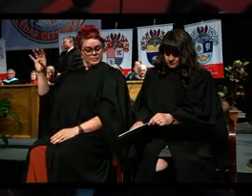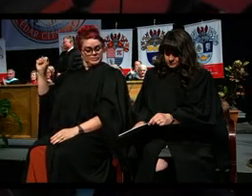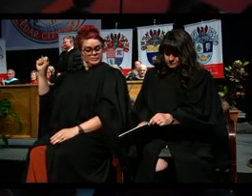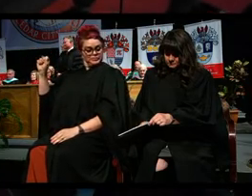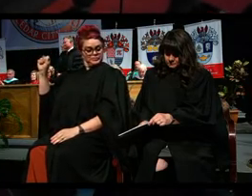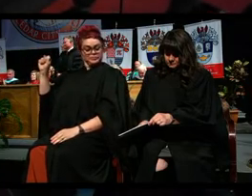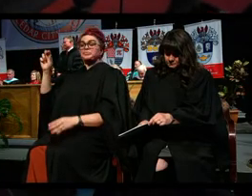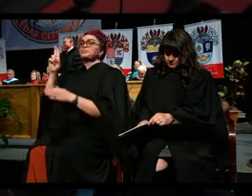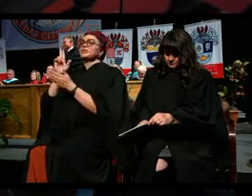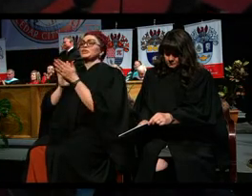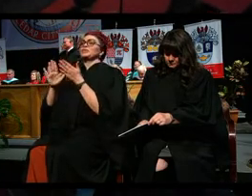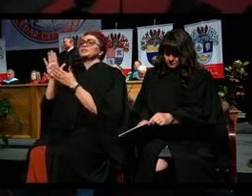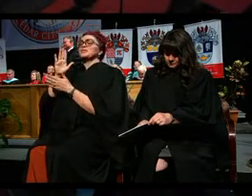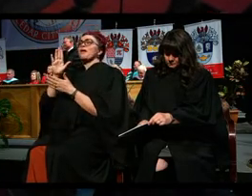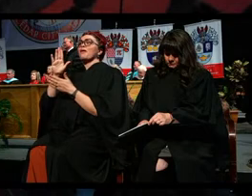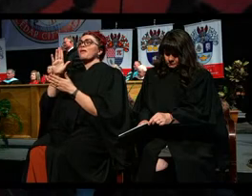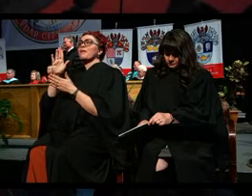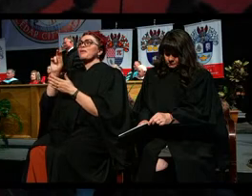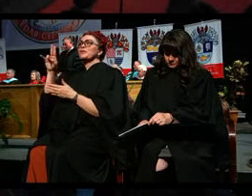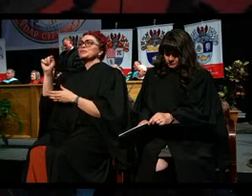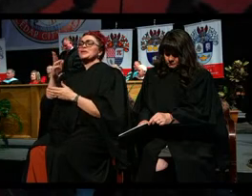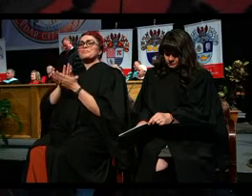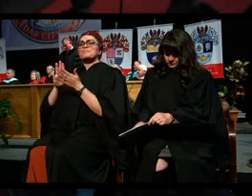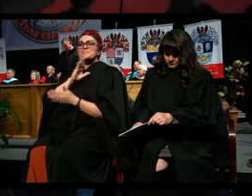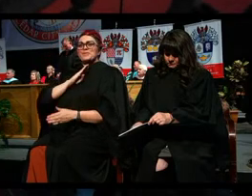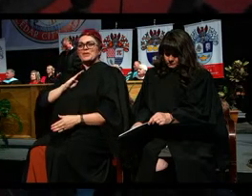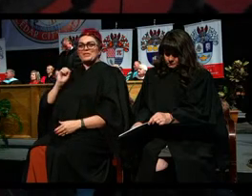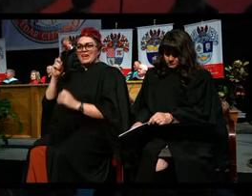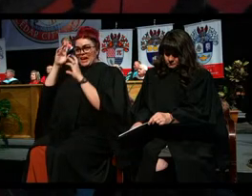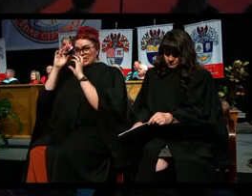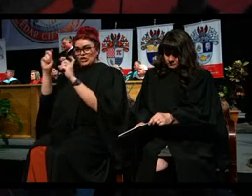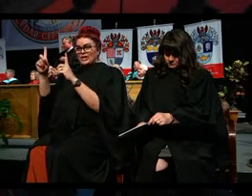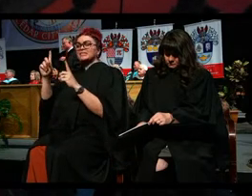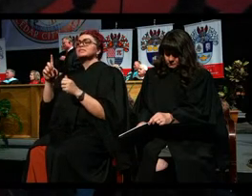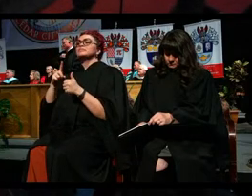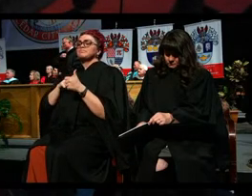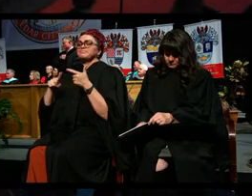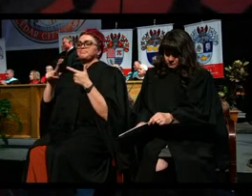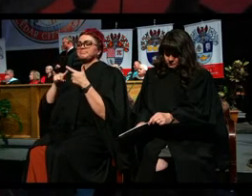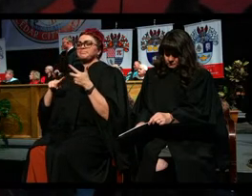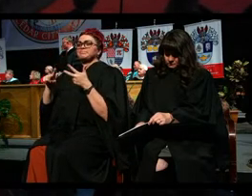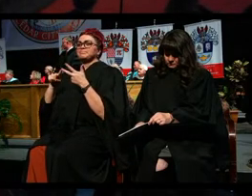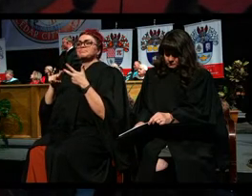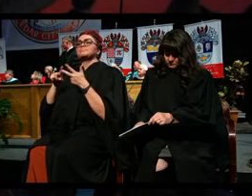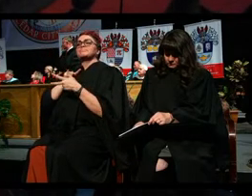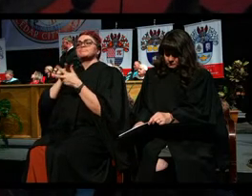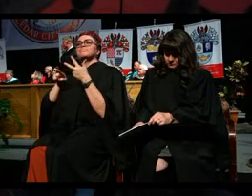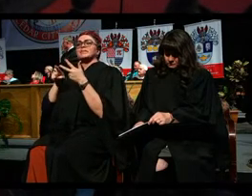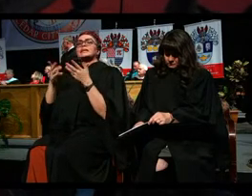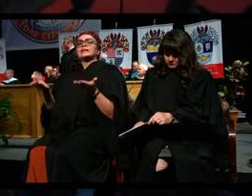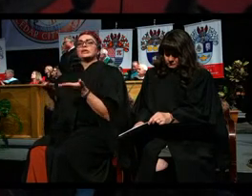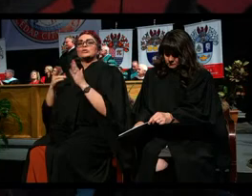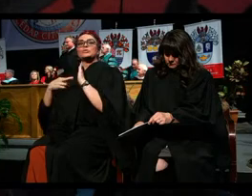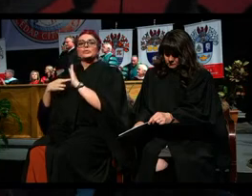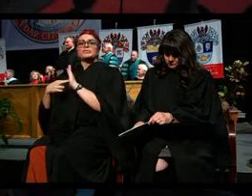of Higher Education, Vice Chair Jessalie Anderson, Stan Albrecht, Richard Wheeler, and Stacy